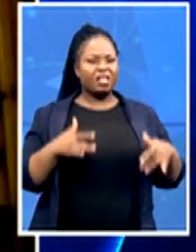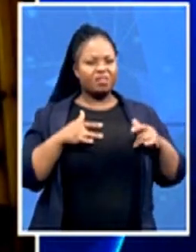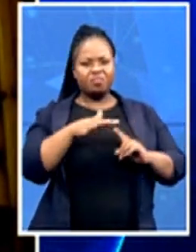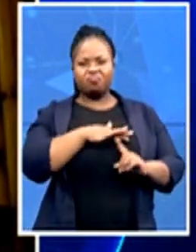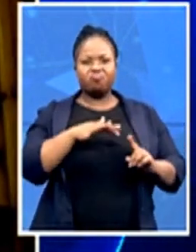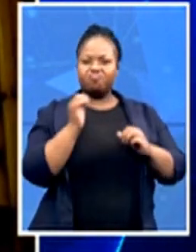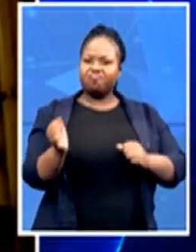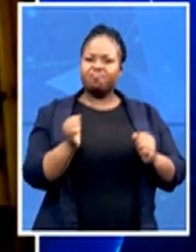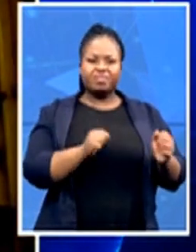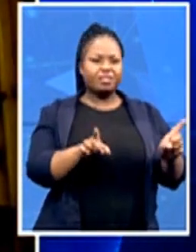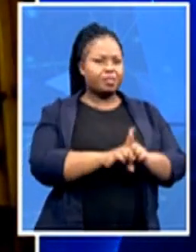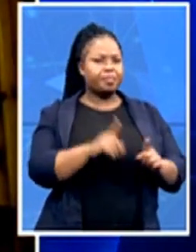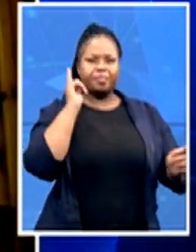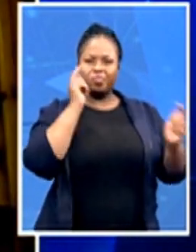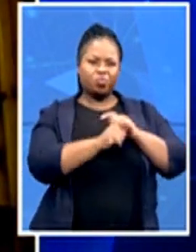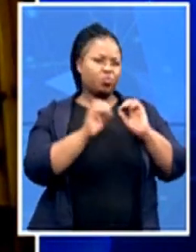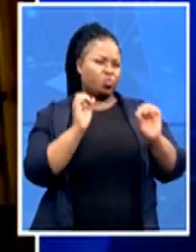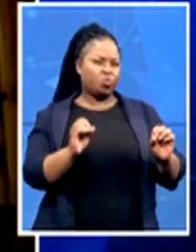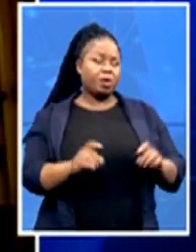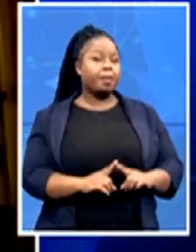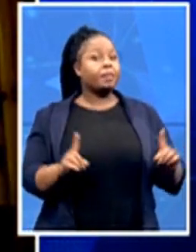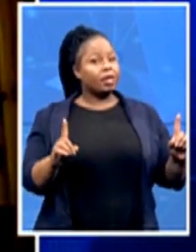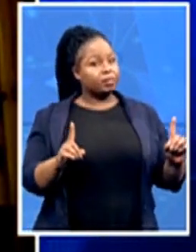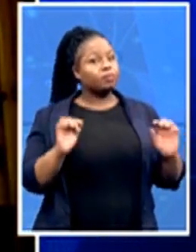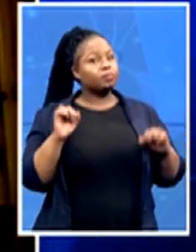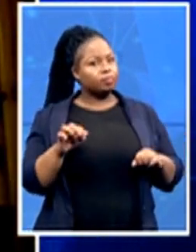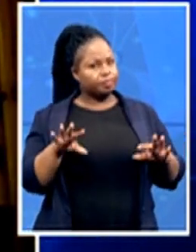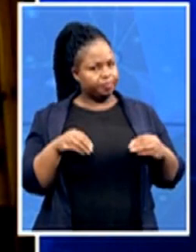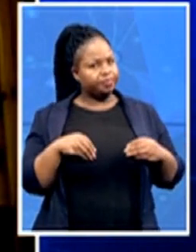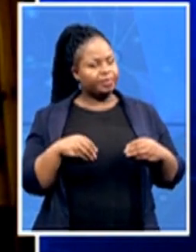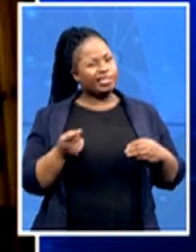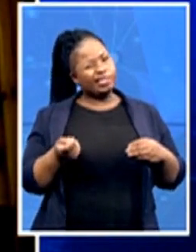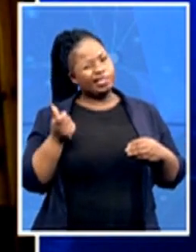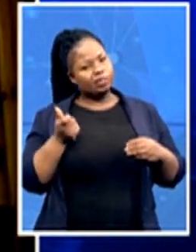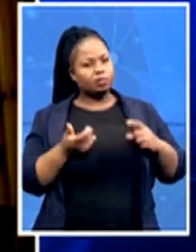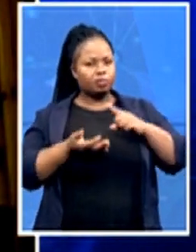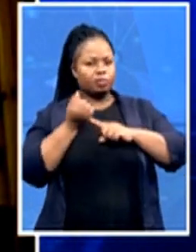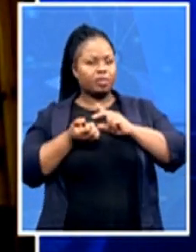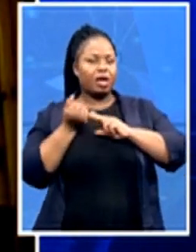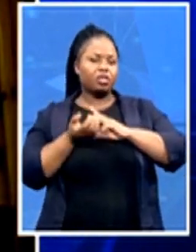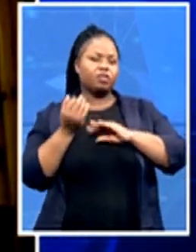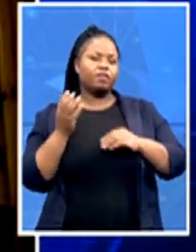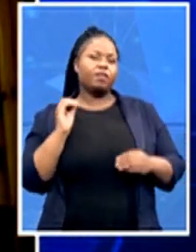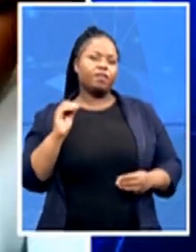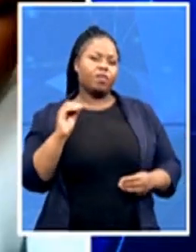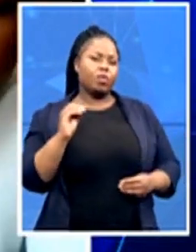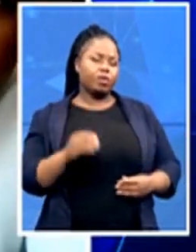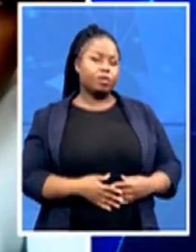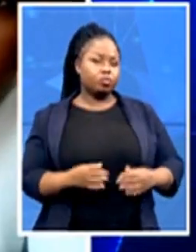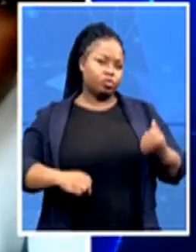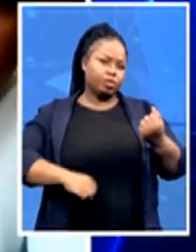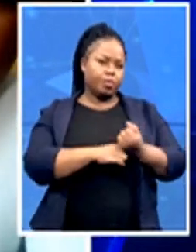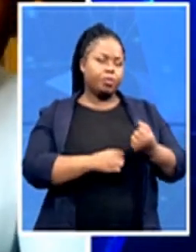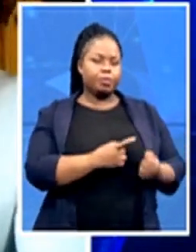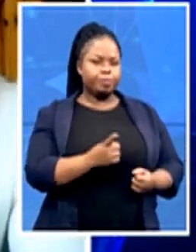always important to acknowledge the little endeavors that key role players are doing in supporting the widows. Give us a sense of the work